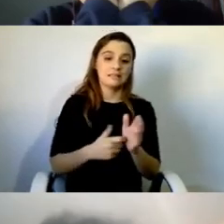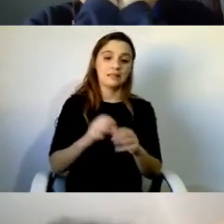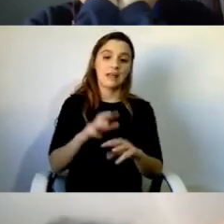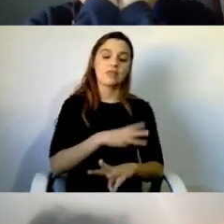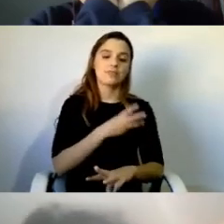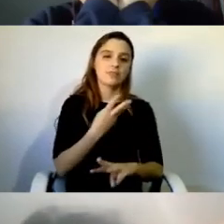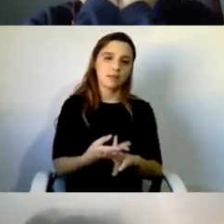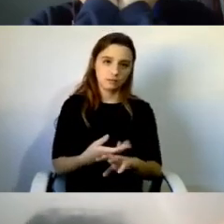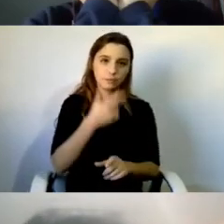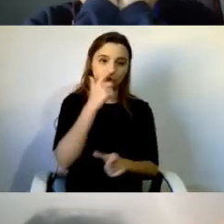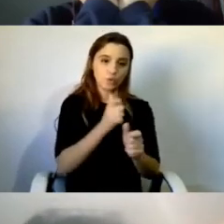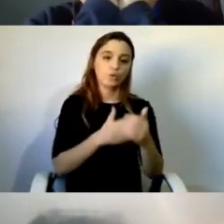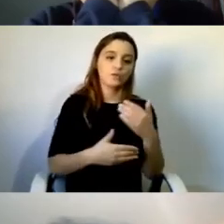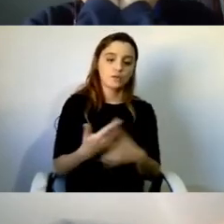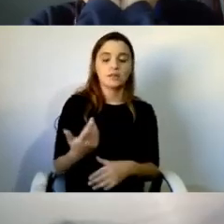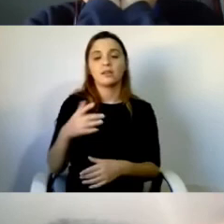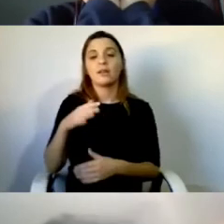is the worst part